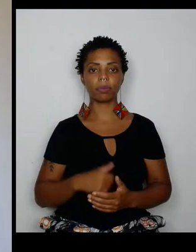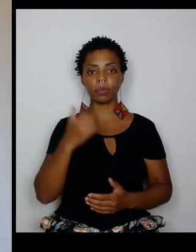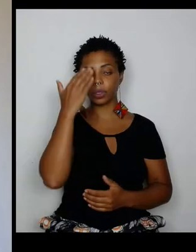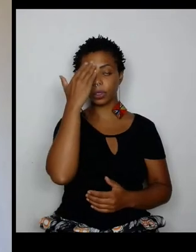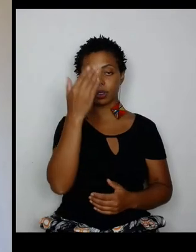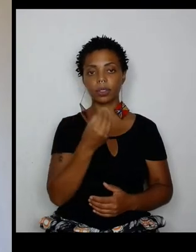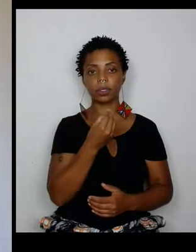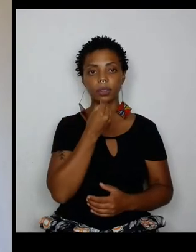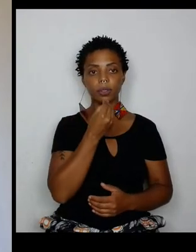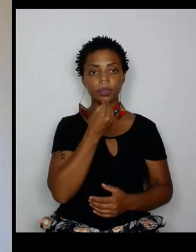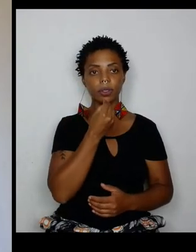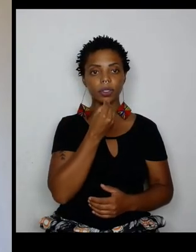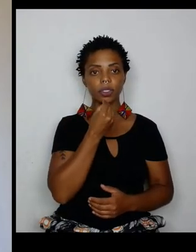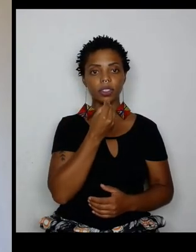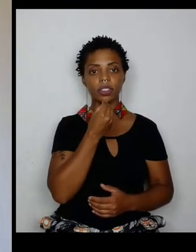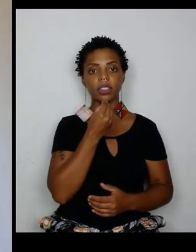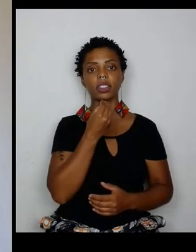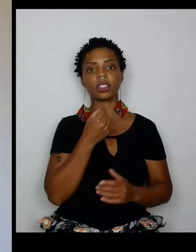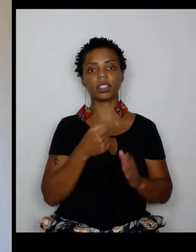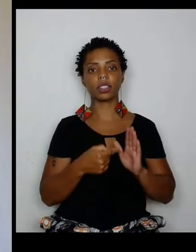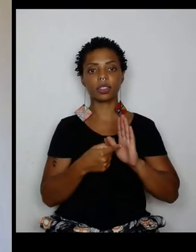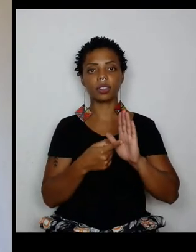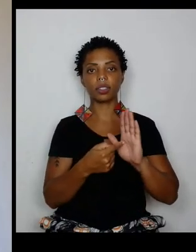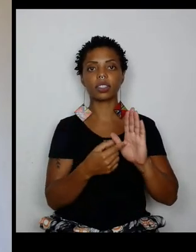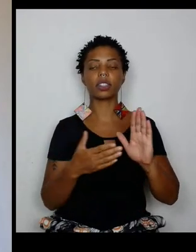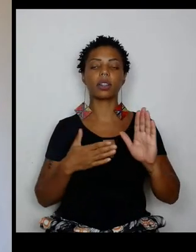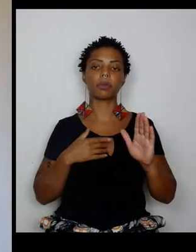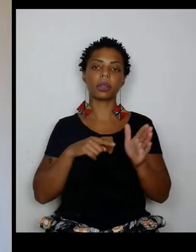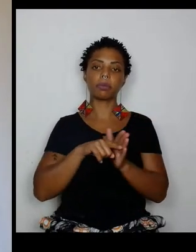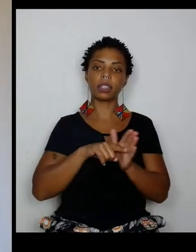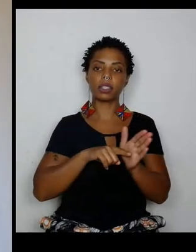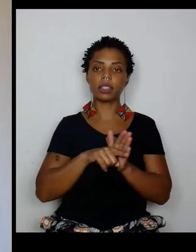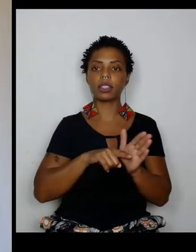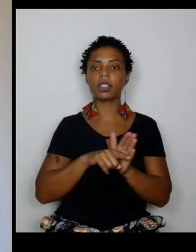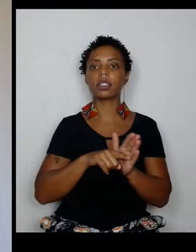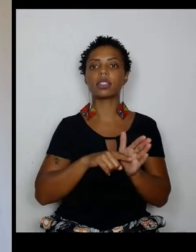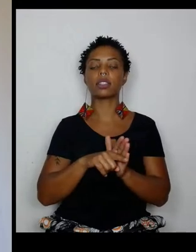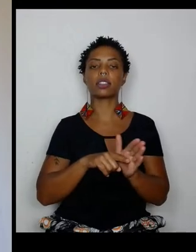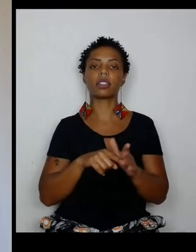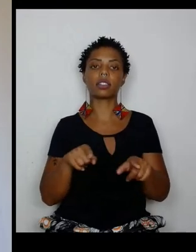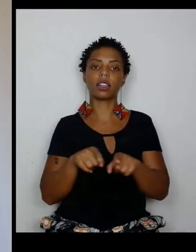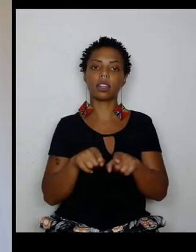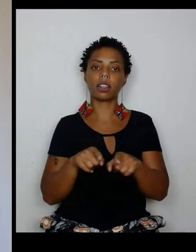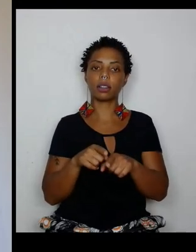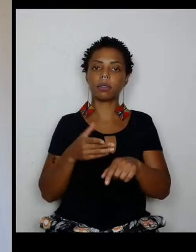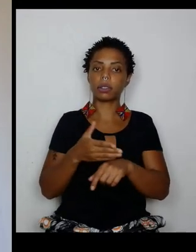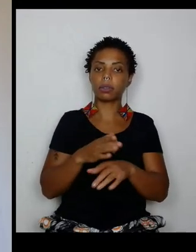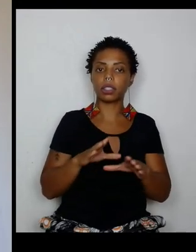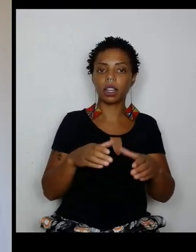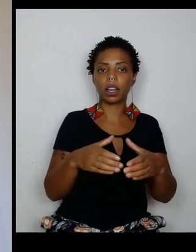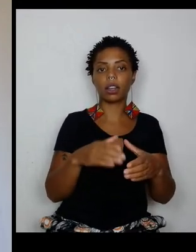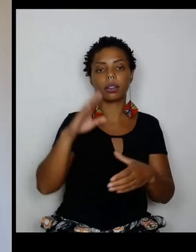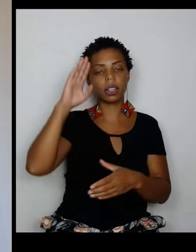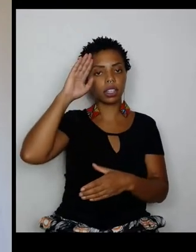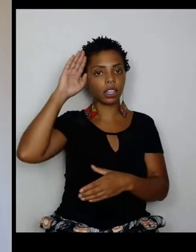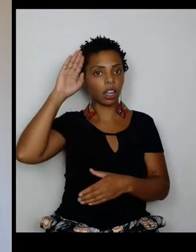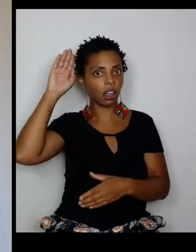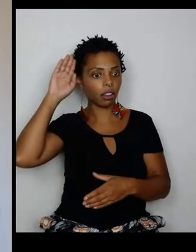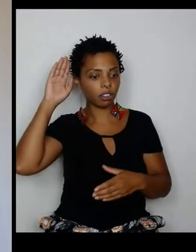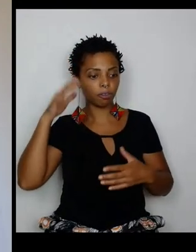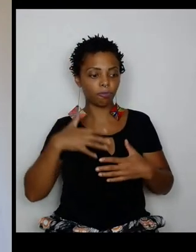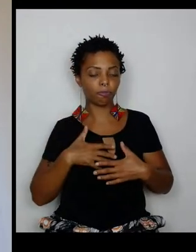my research and be part of this prestigious community of scholars and my paper i hope will complement